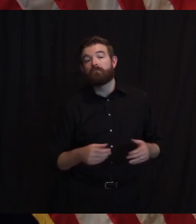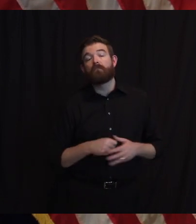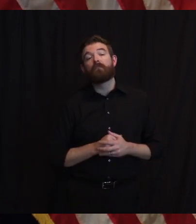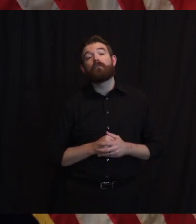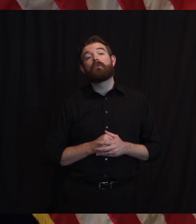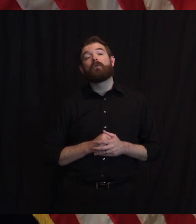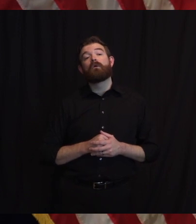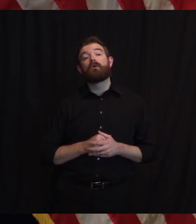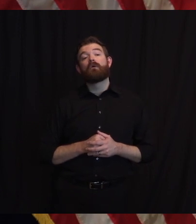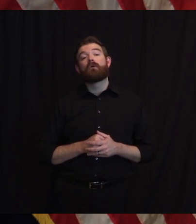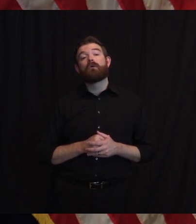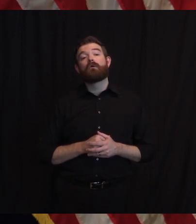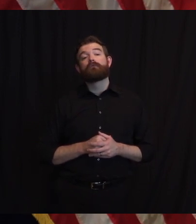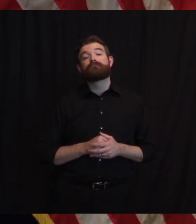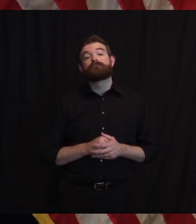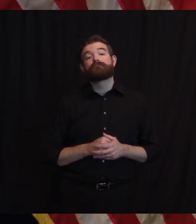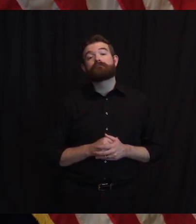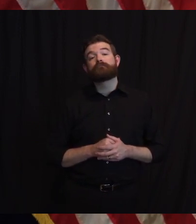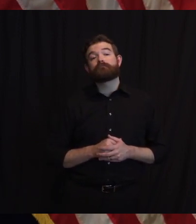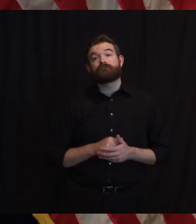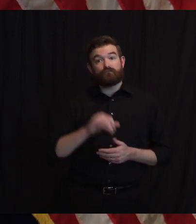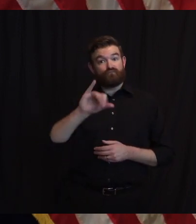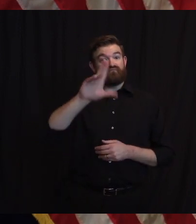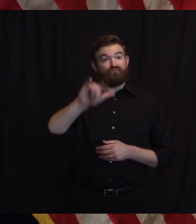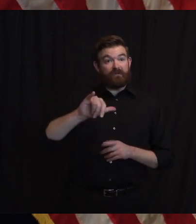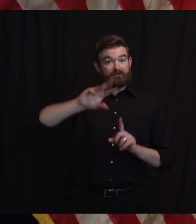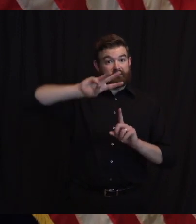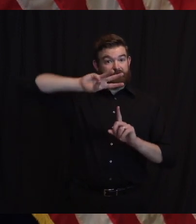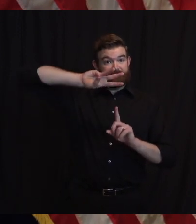that haven't yet been planned. Right.